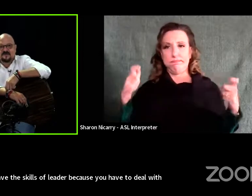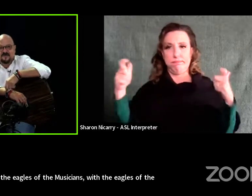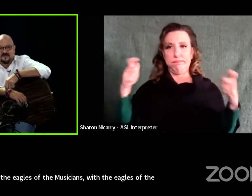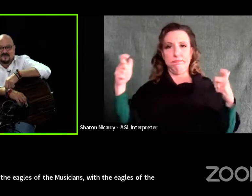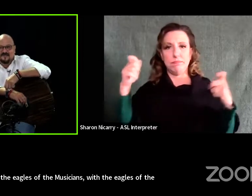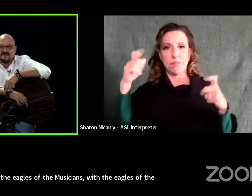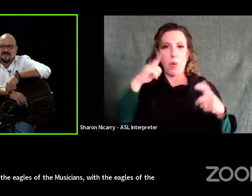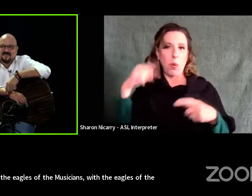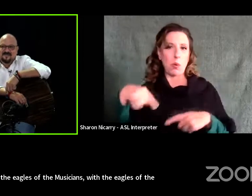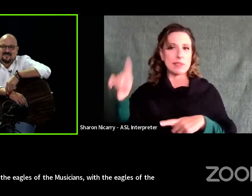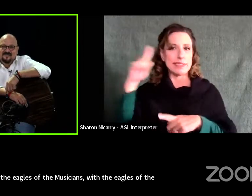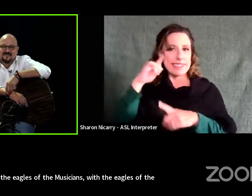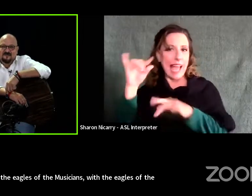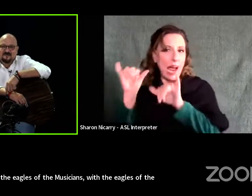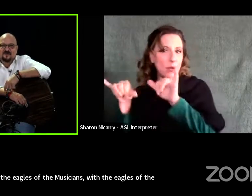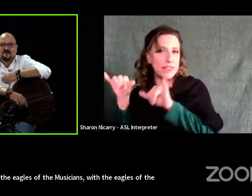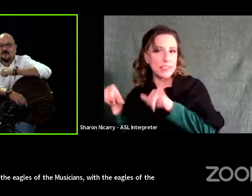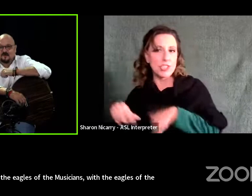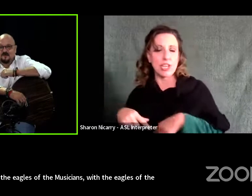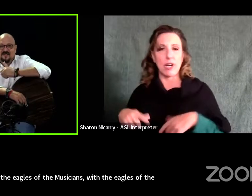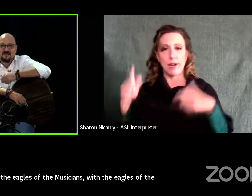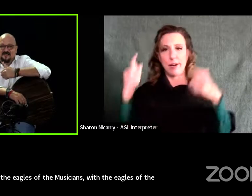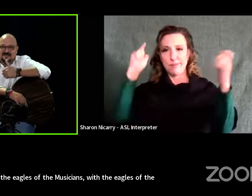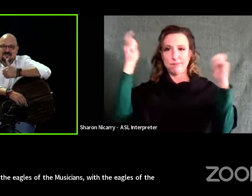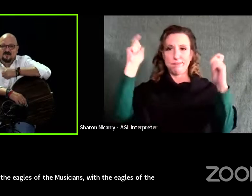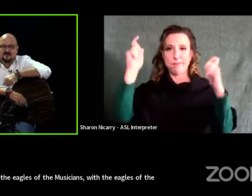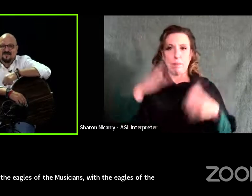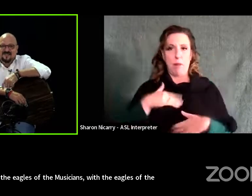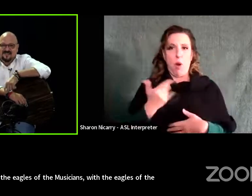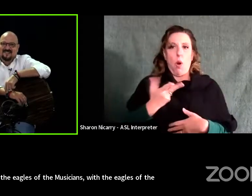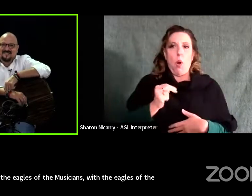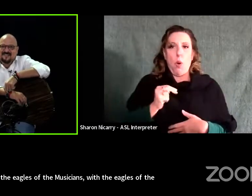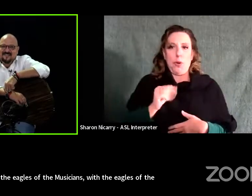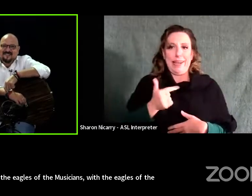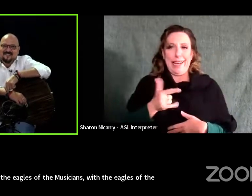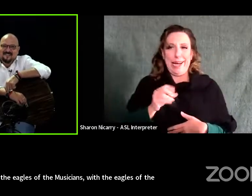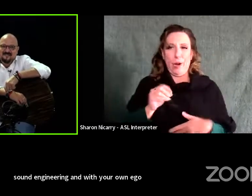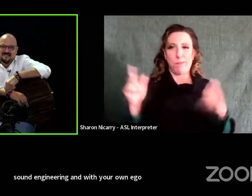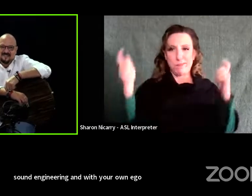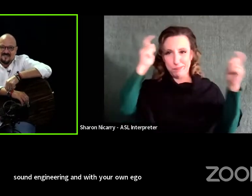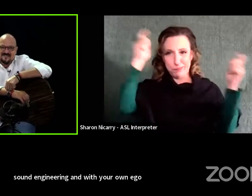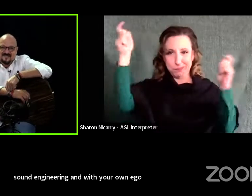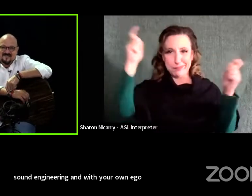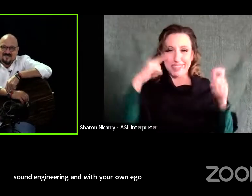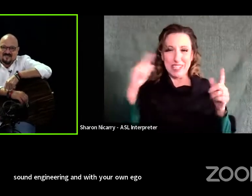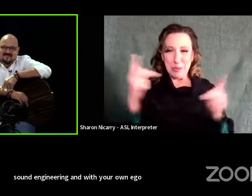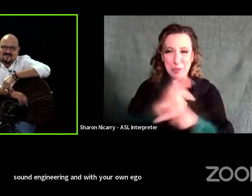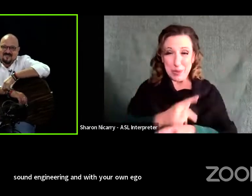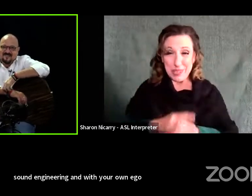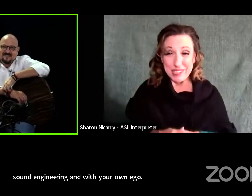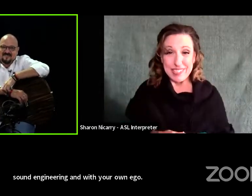sound engineerings, and with your own ego that is the worst. Because